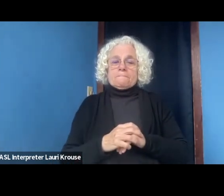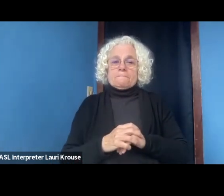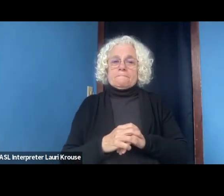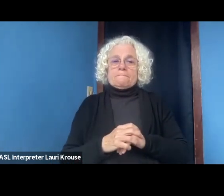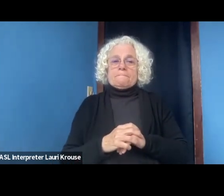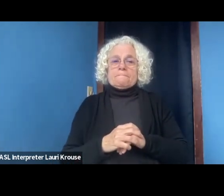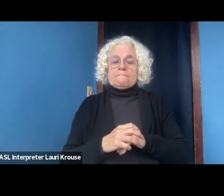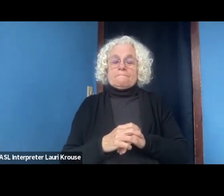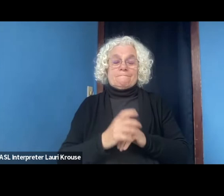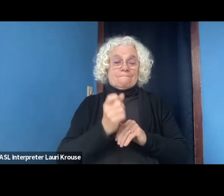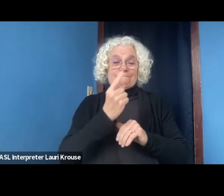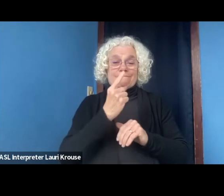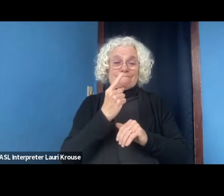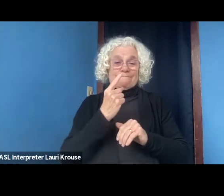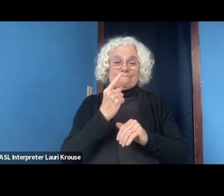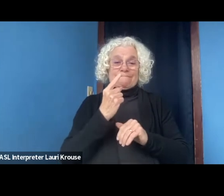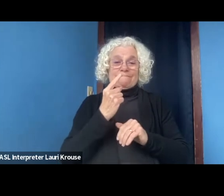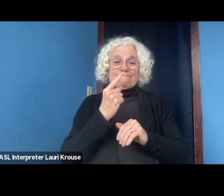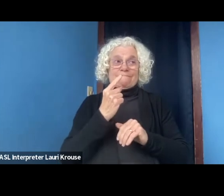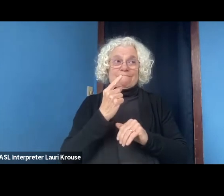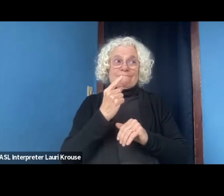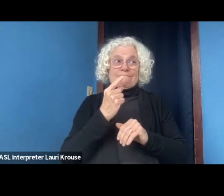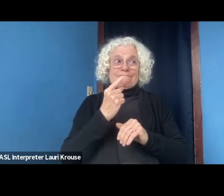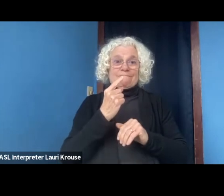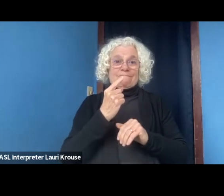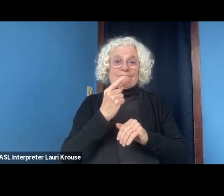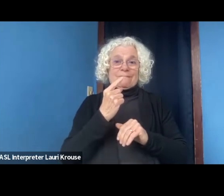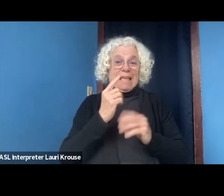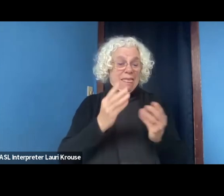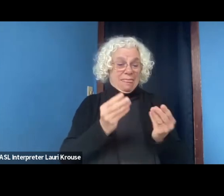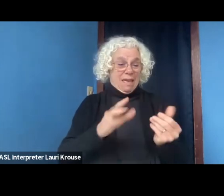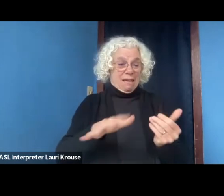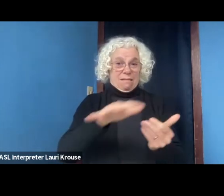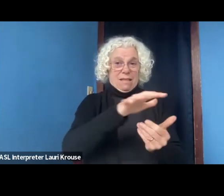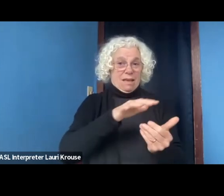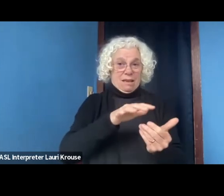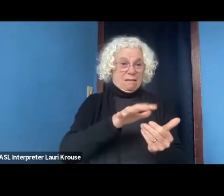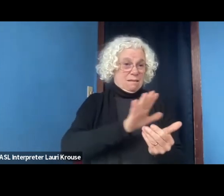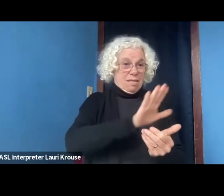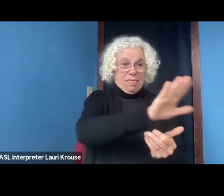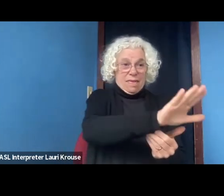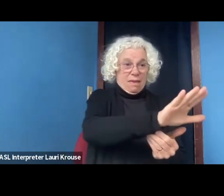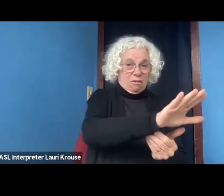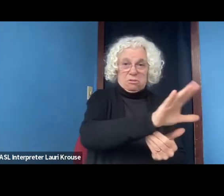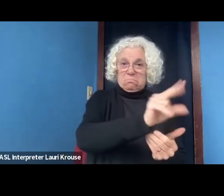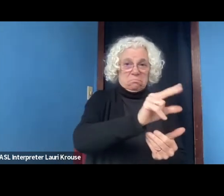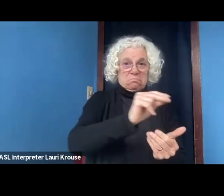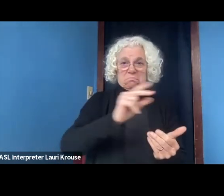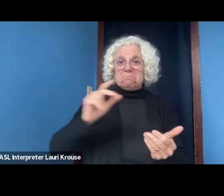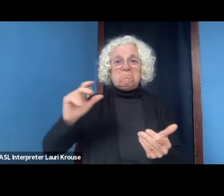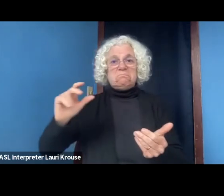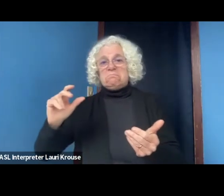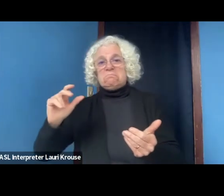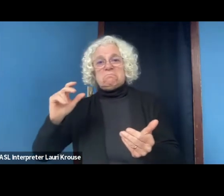a land, you know, that is still occupied. So Anishik, thank you.